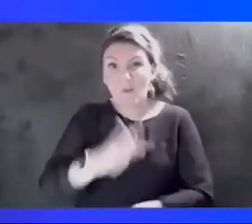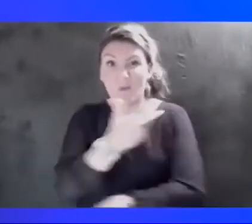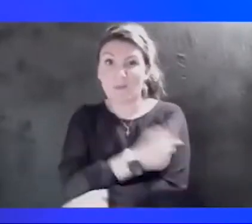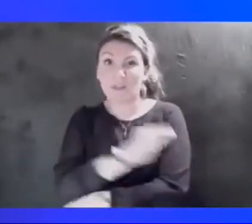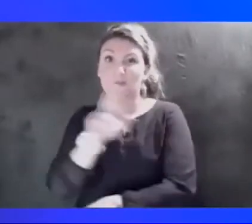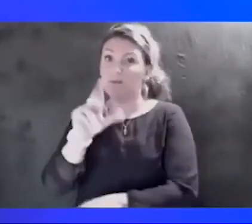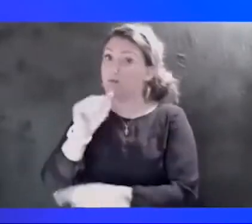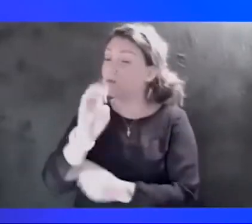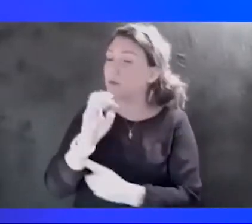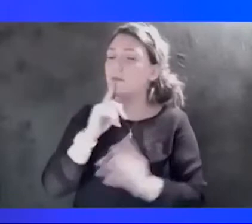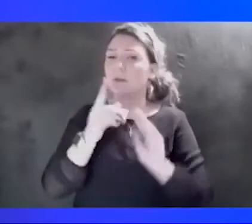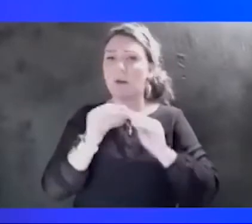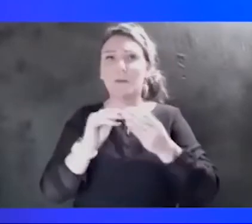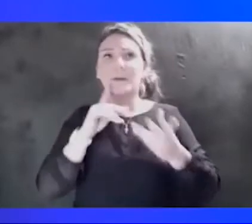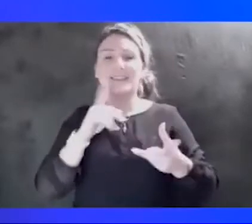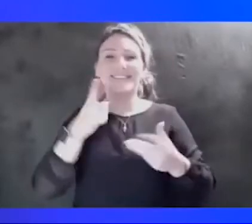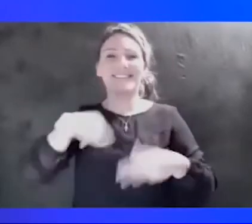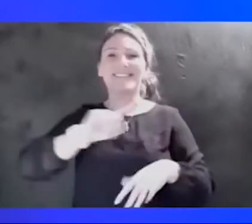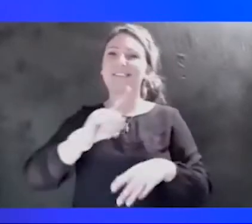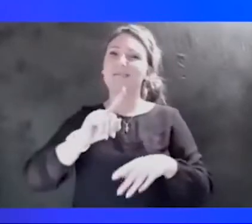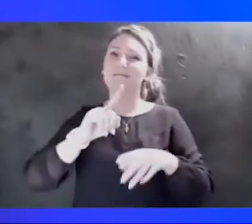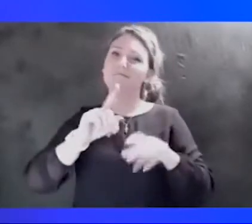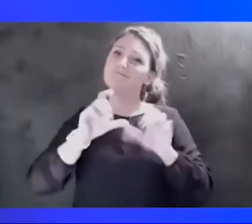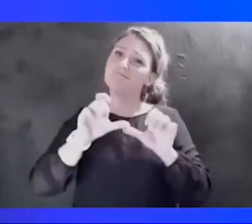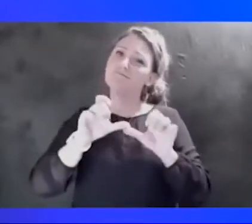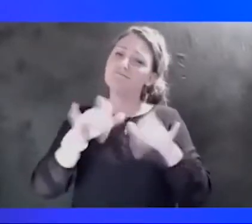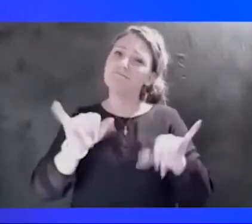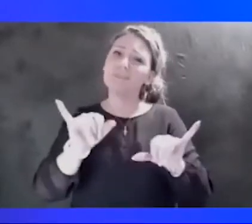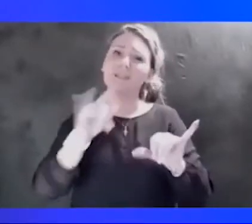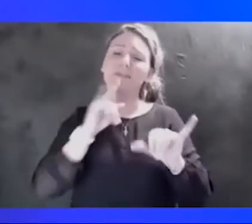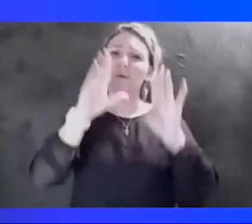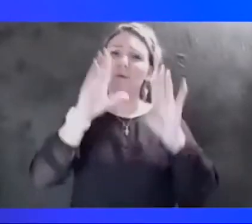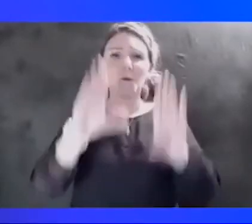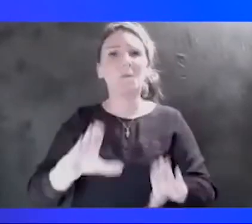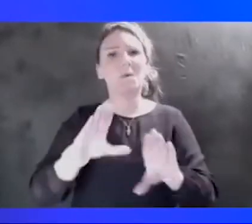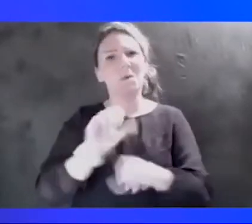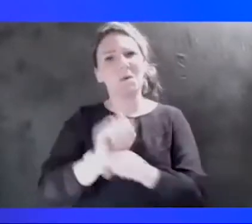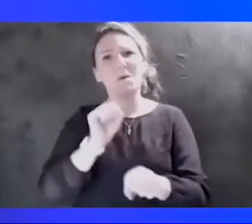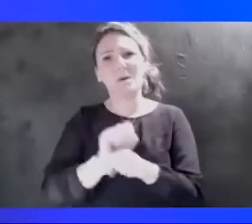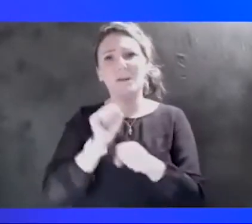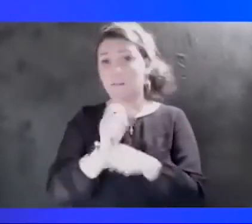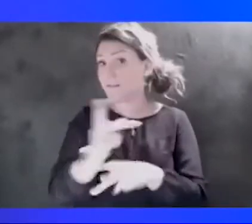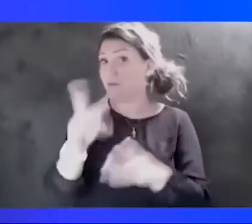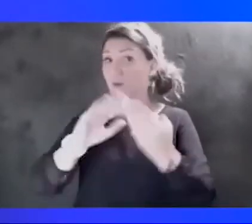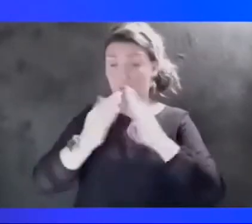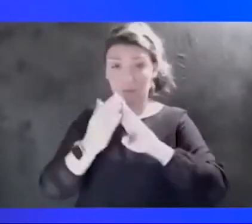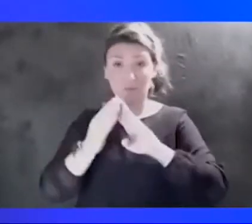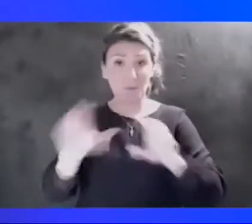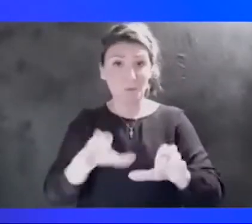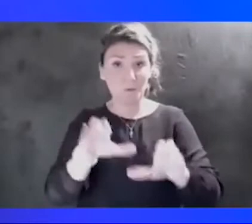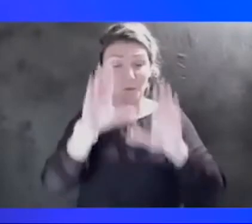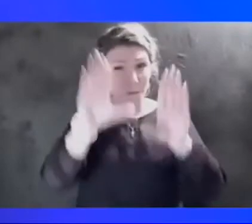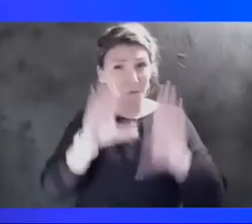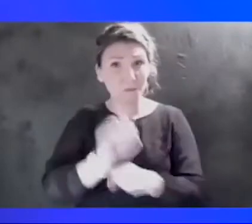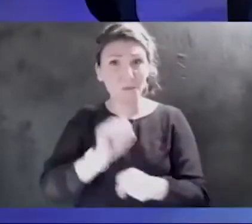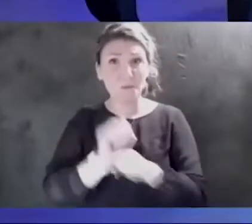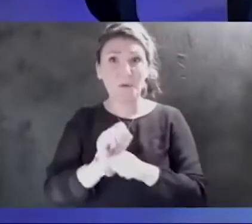do a great job out there, and we're seeing some communities doing a great job with that, and we hope to share those best